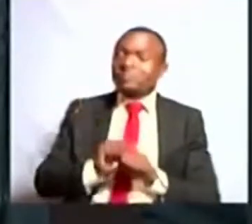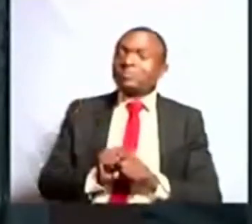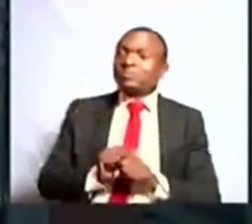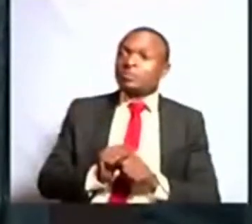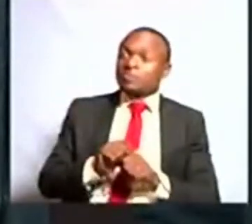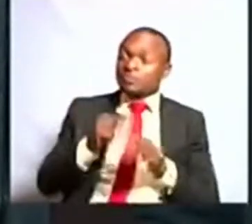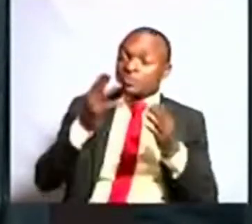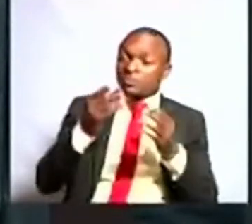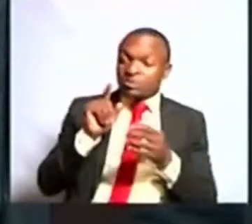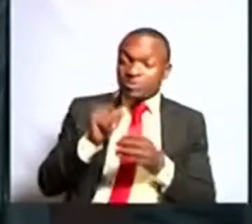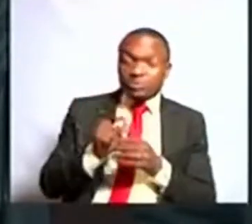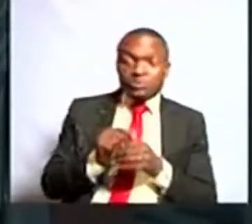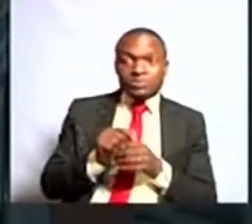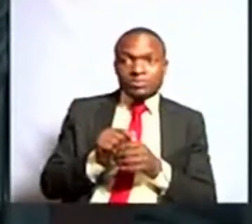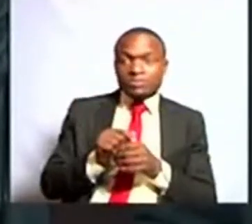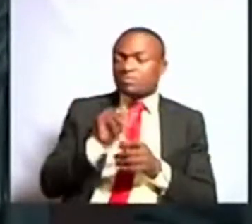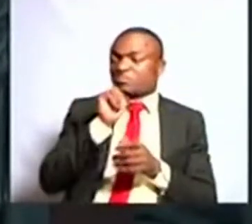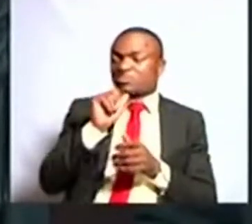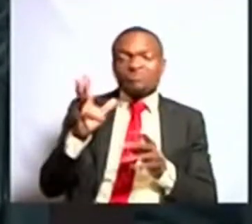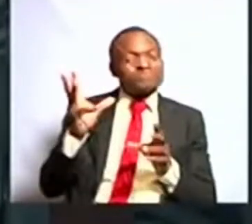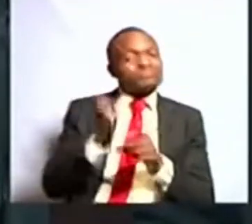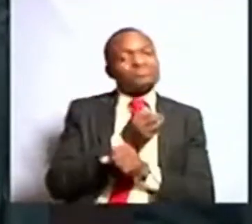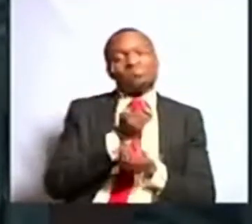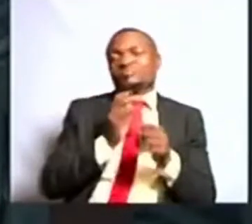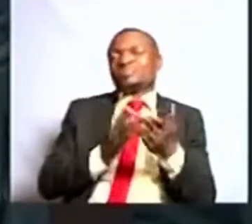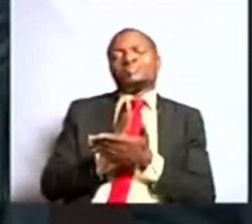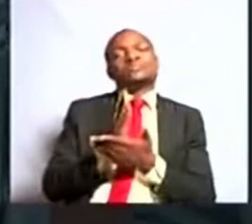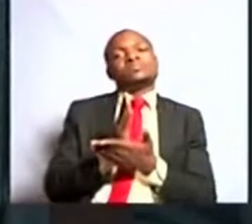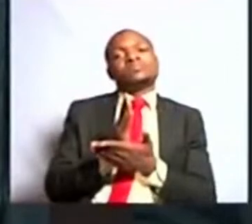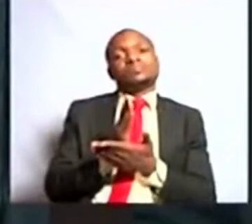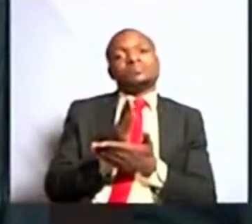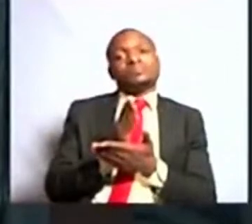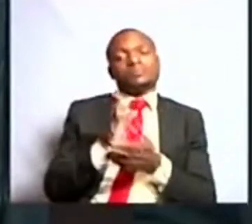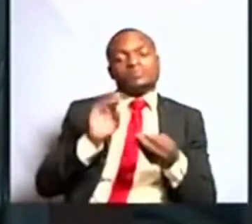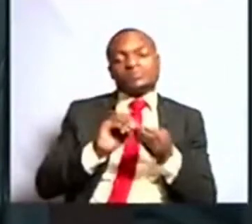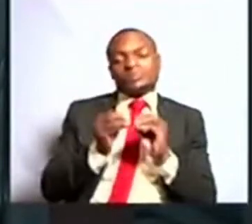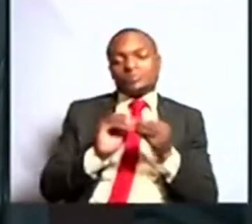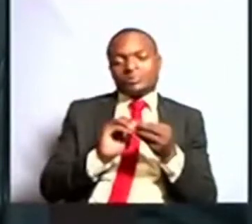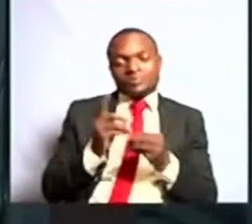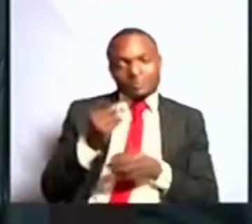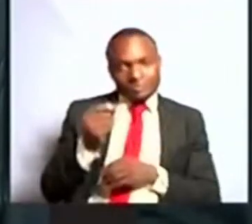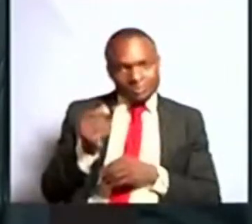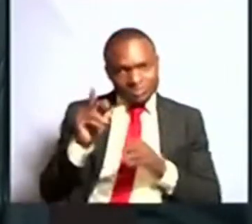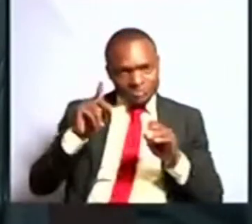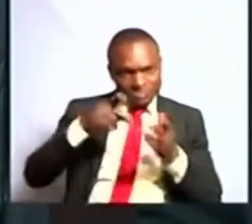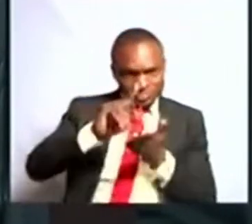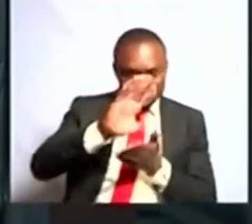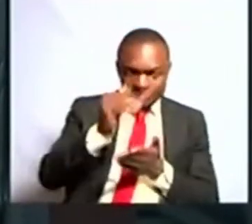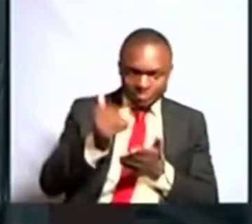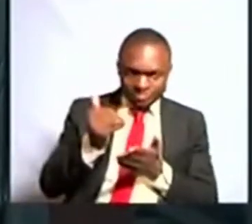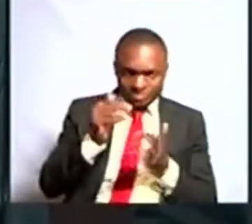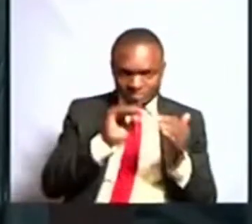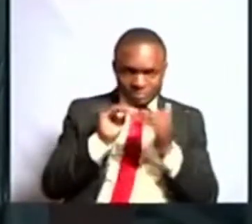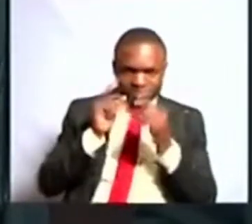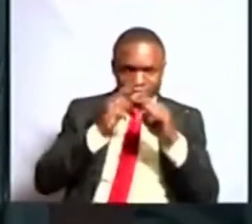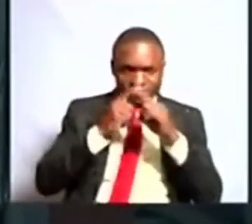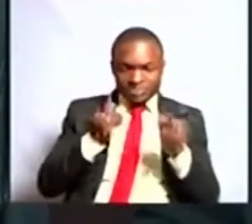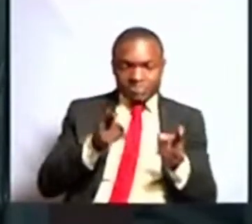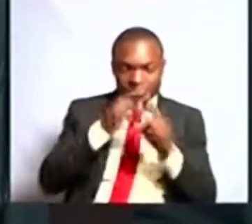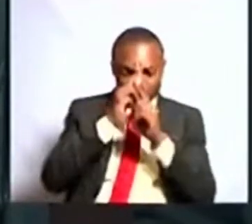So and in fact we didn't even get the correct amount which was refunded. That was our initial query, but we decided